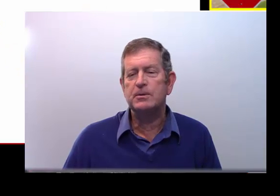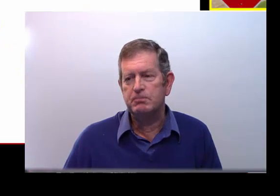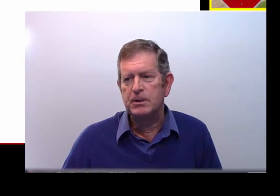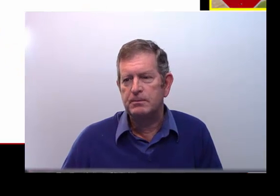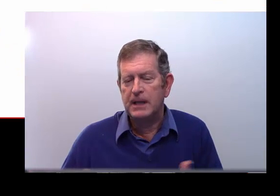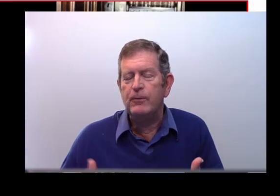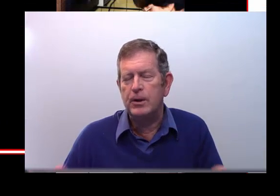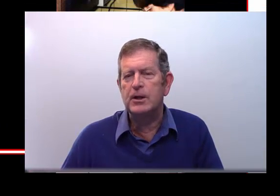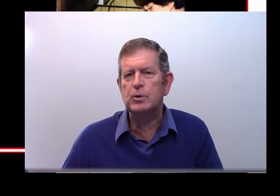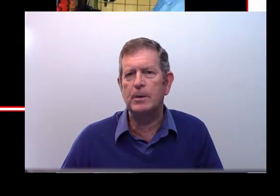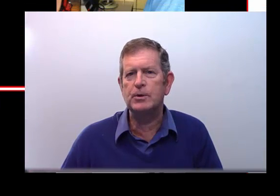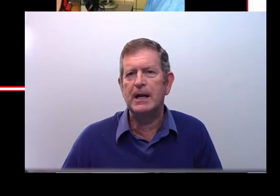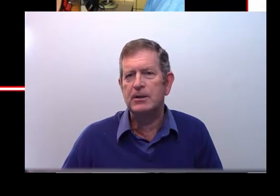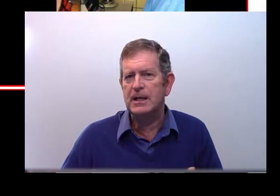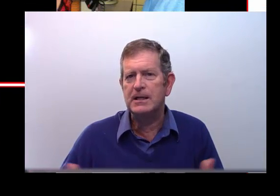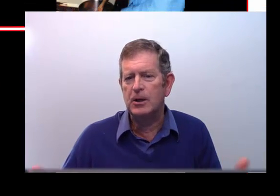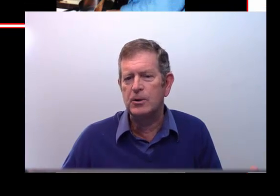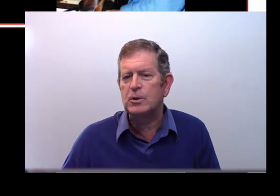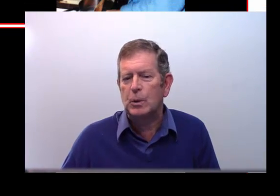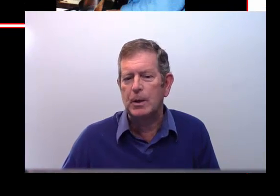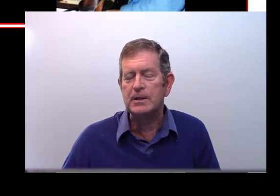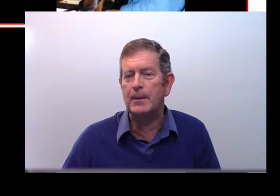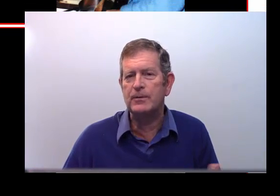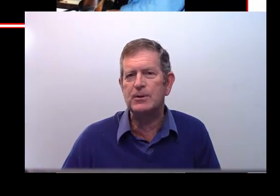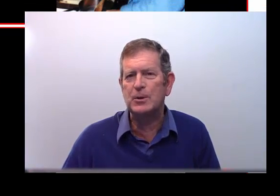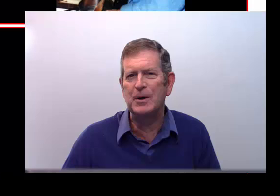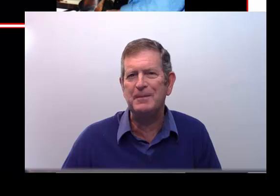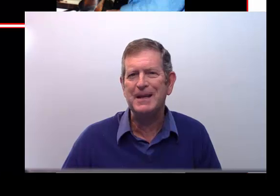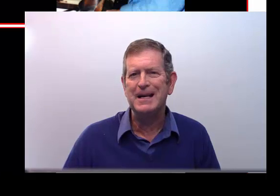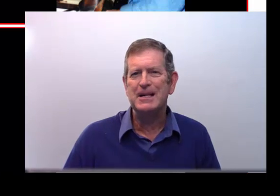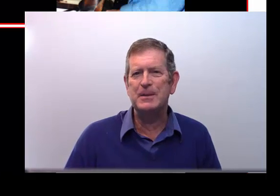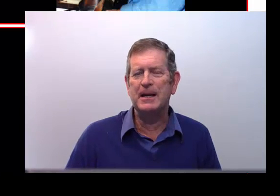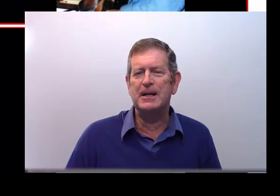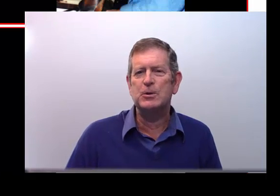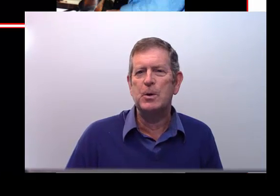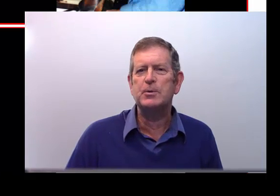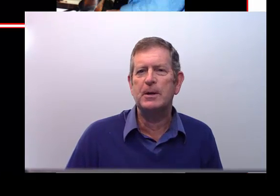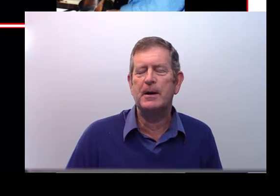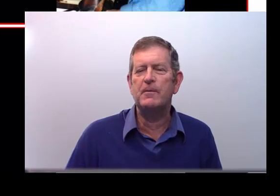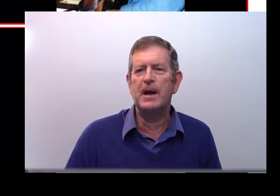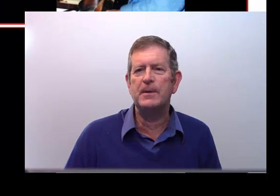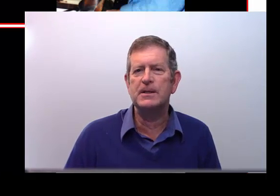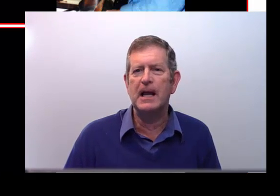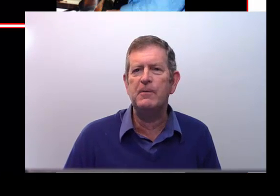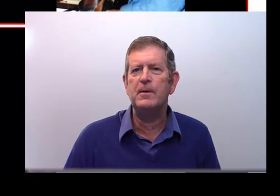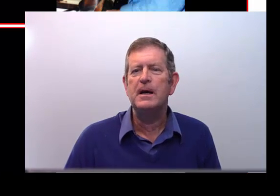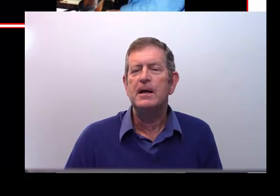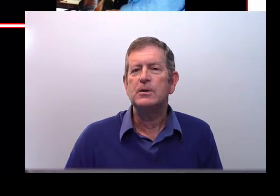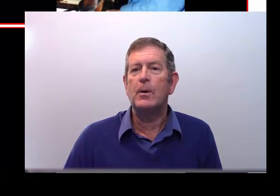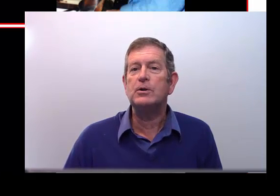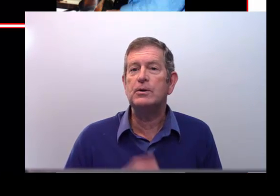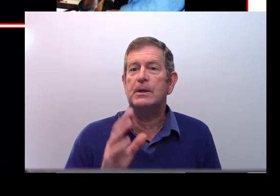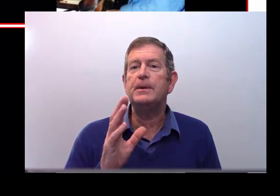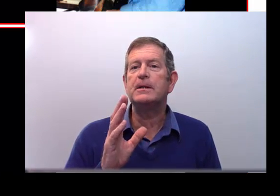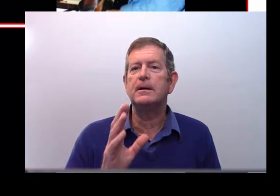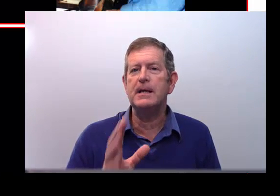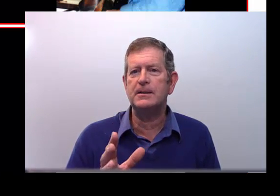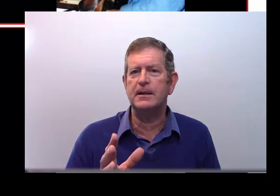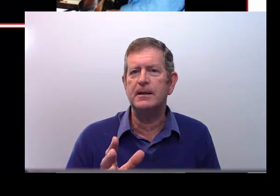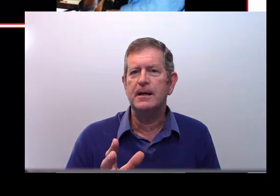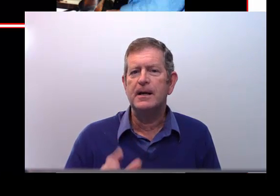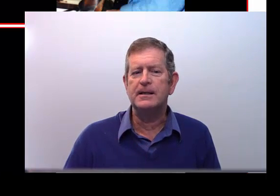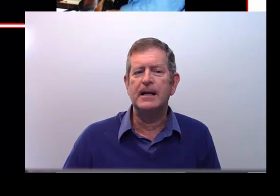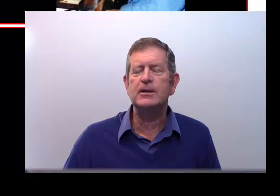you this, give you the description. I could say tell you the story. It's not much of a story. It's mainly a description about a family's life. So I want you simply